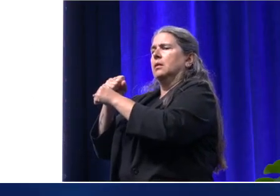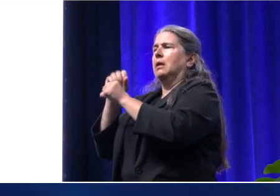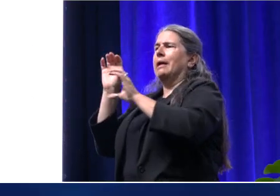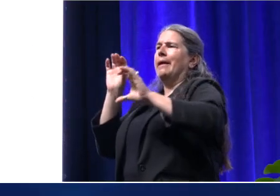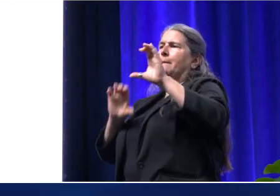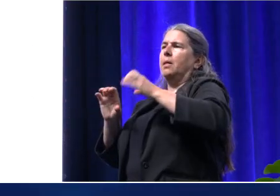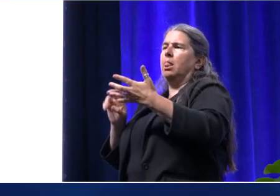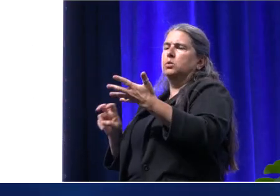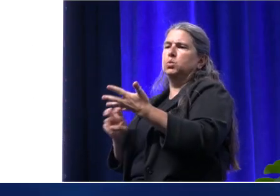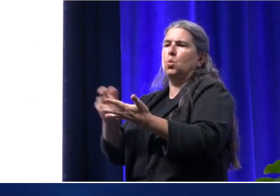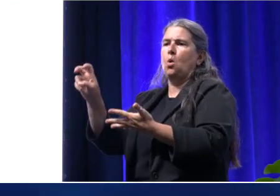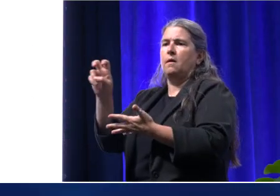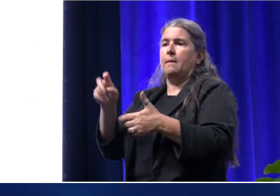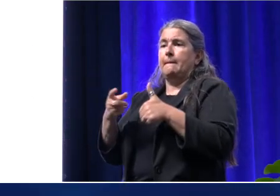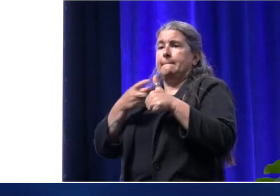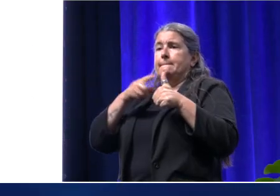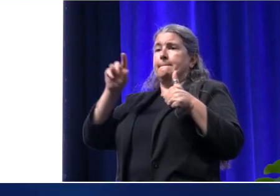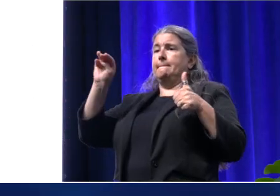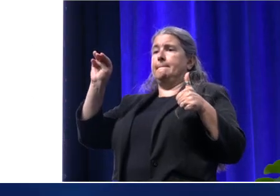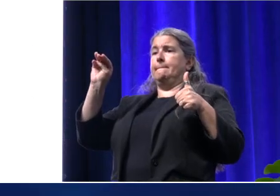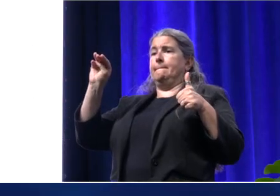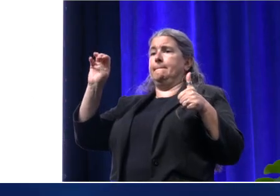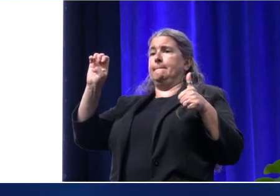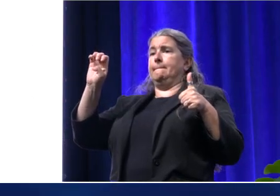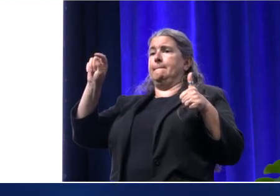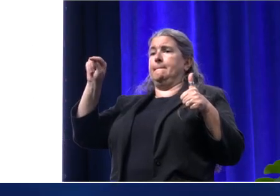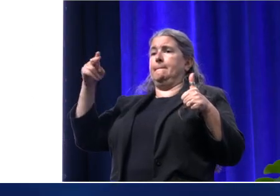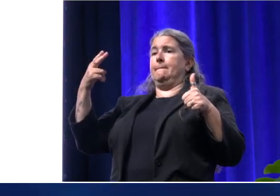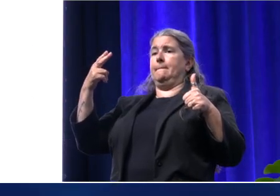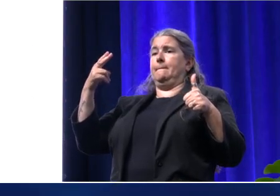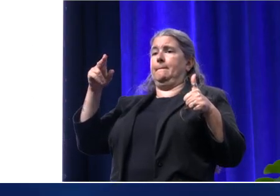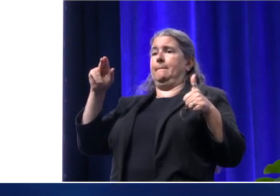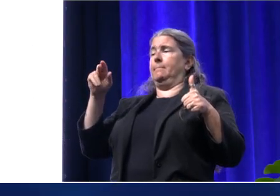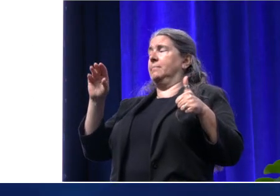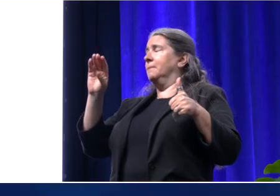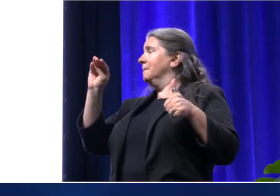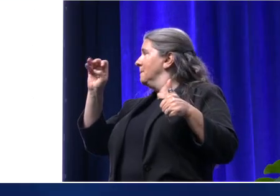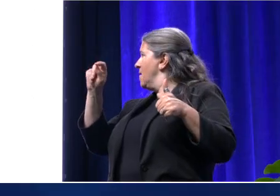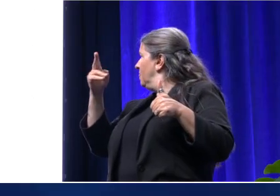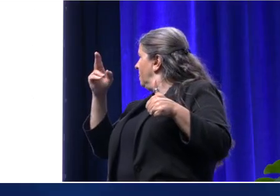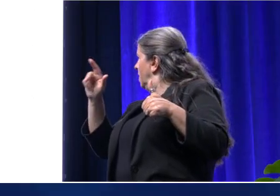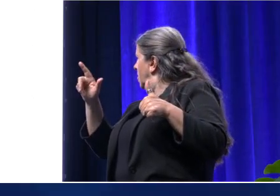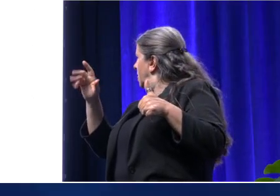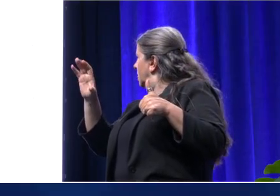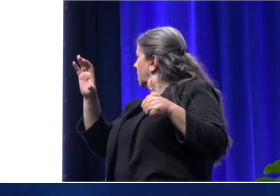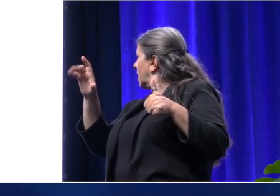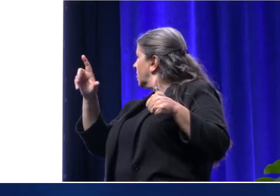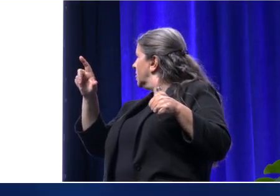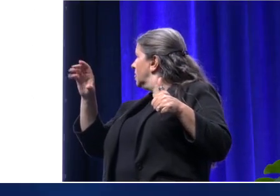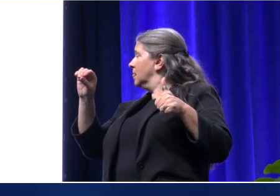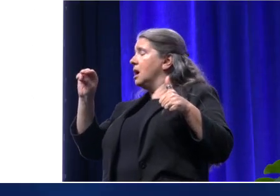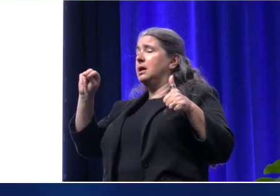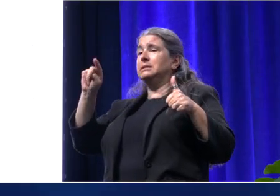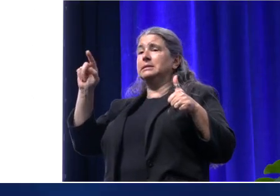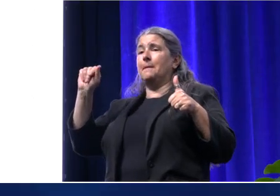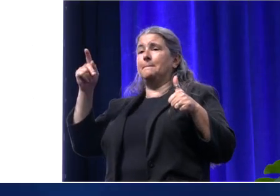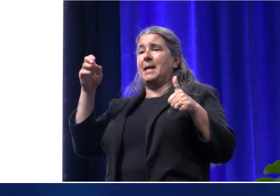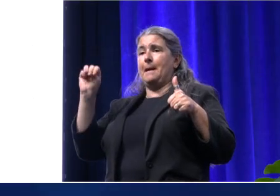one, methylclonazepam, is a more potent benzodiazepine that causes very heavy sedation, not one that we like.